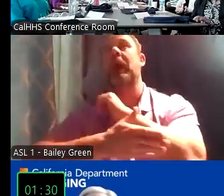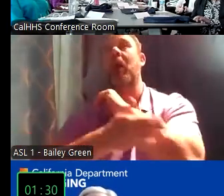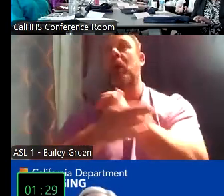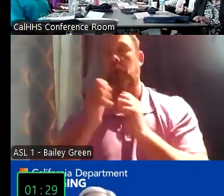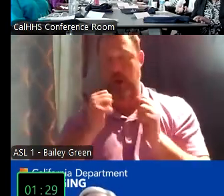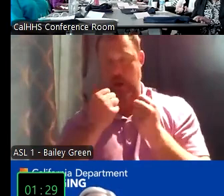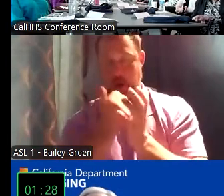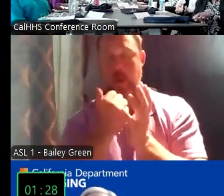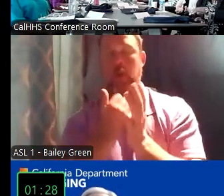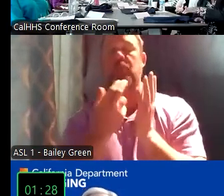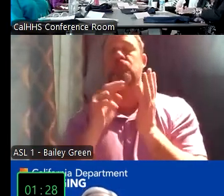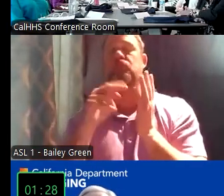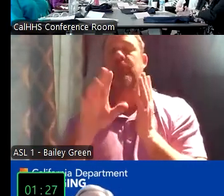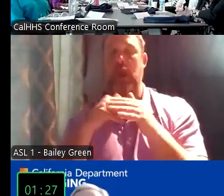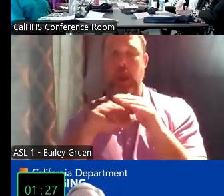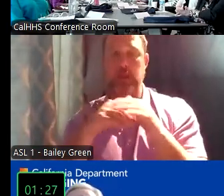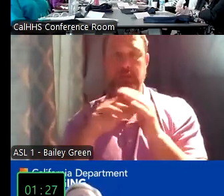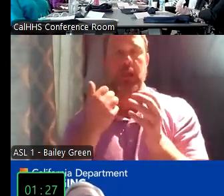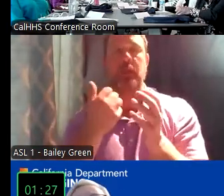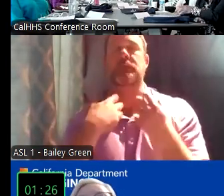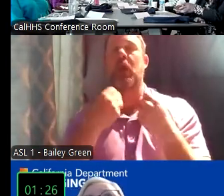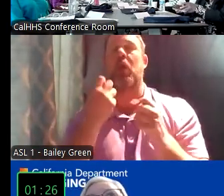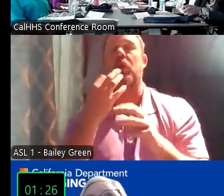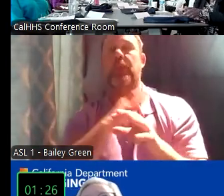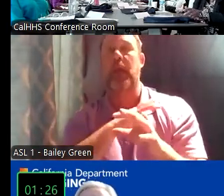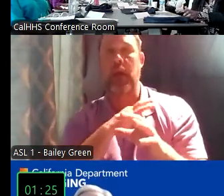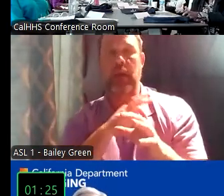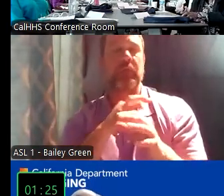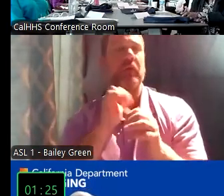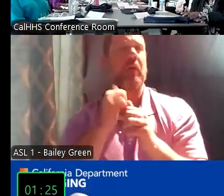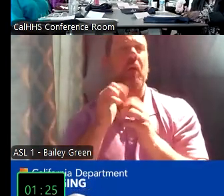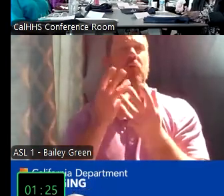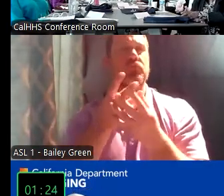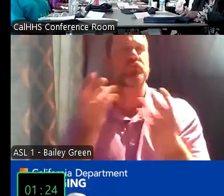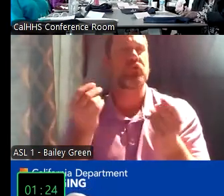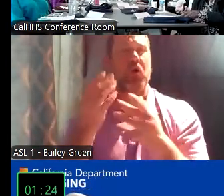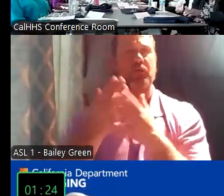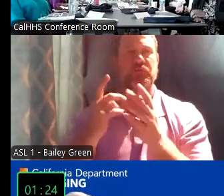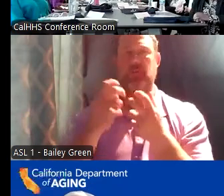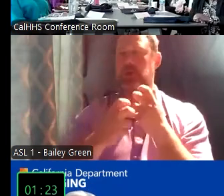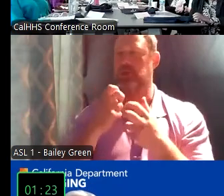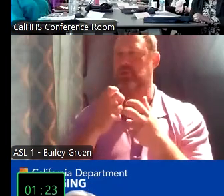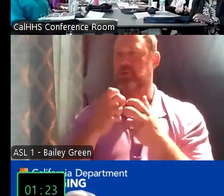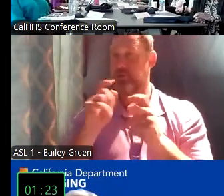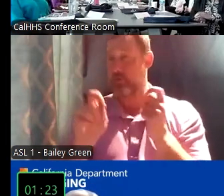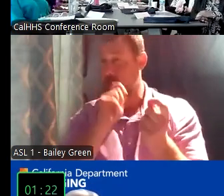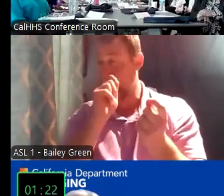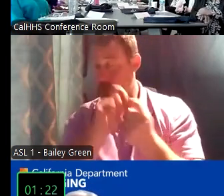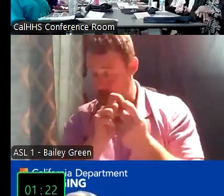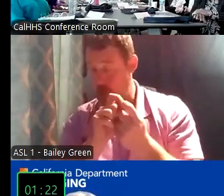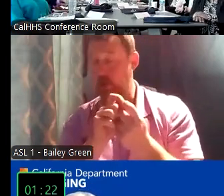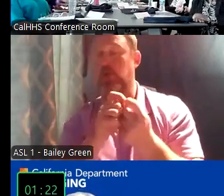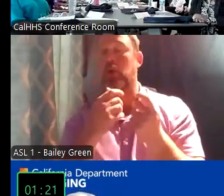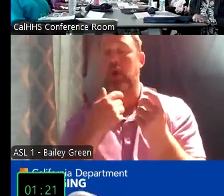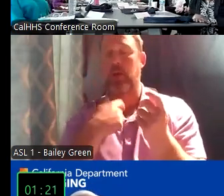with reference to access to health benefits and how to resolve certain issues. And in particular, I have